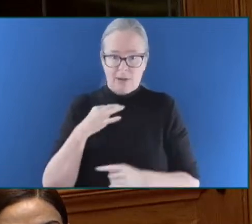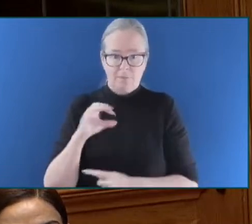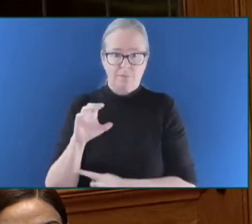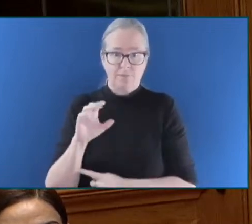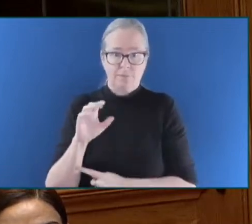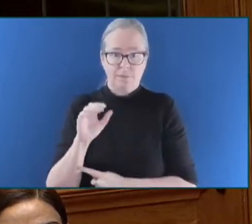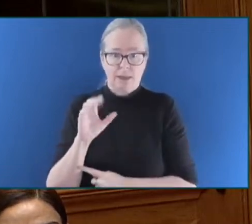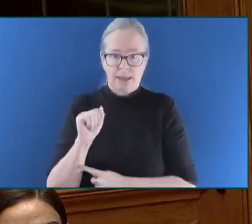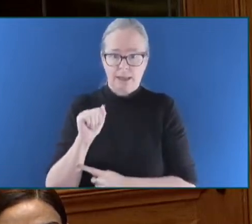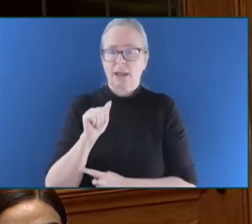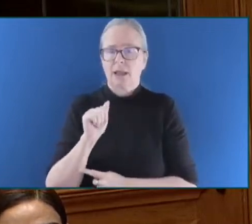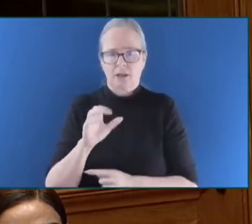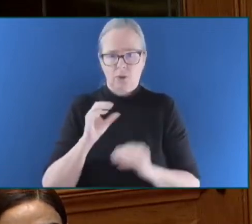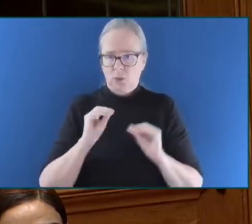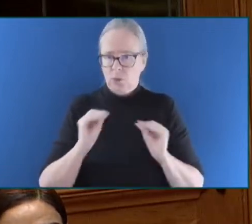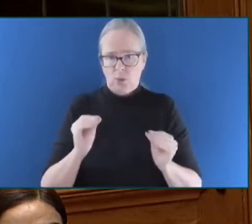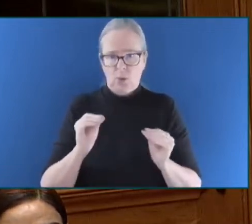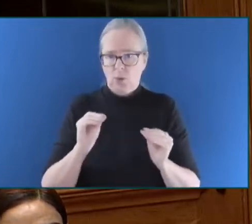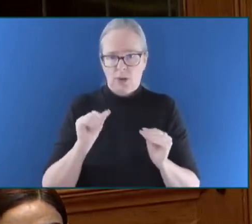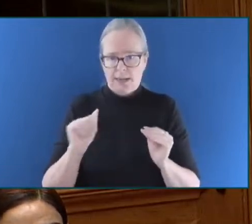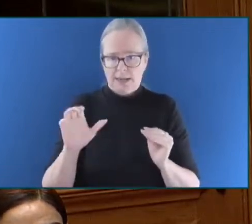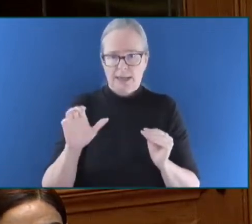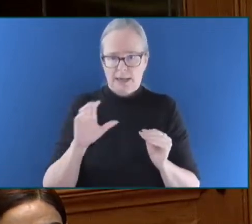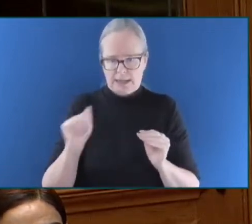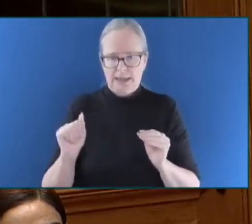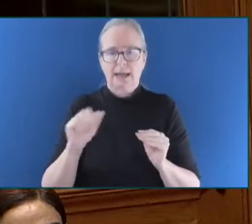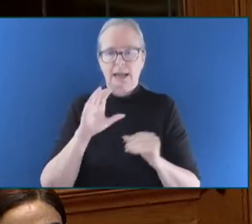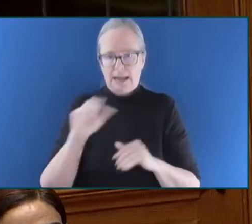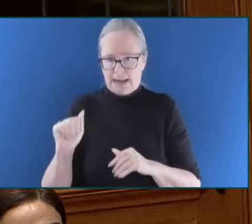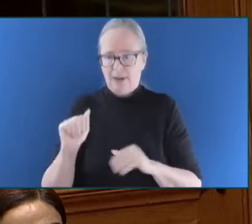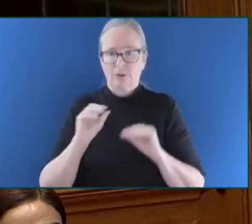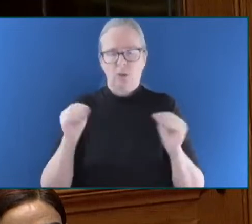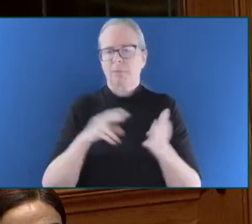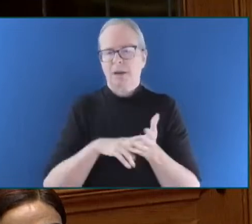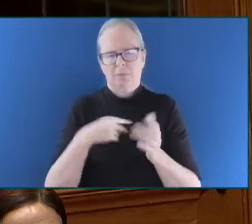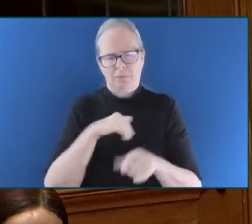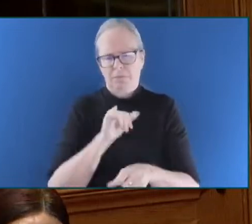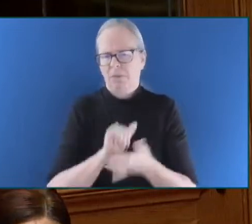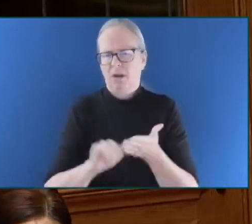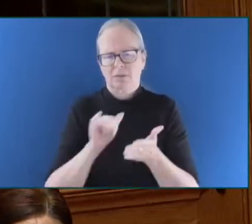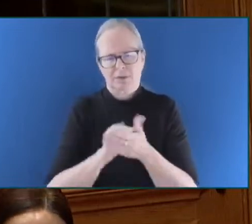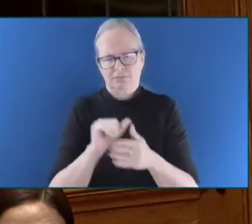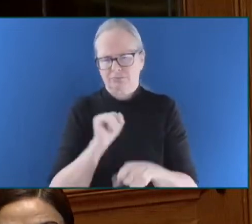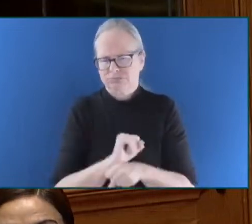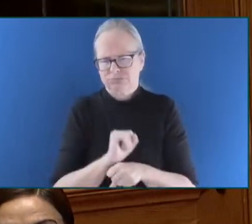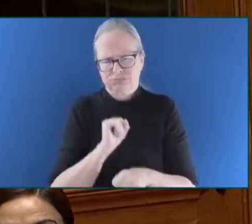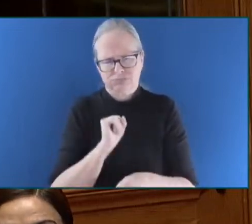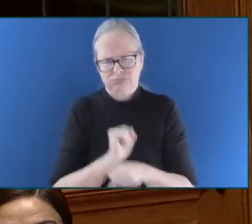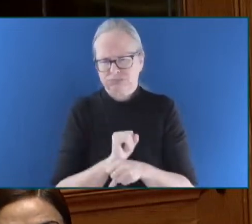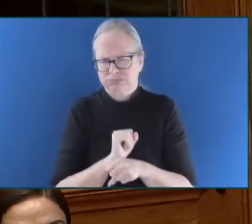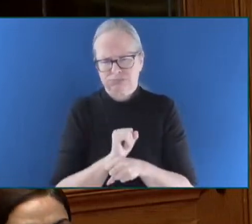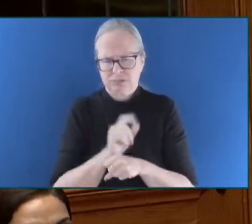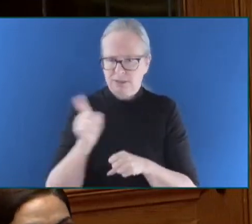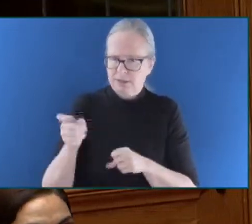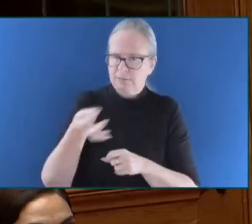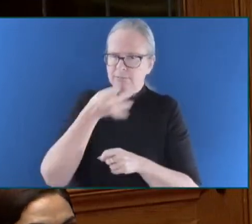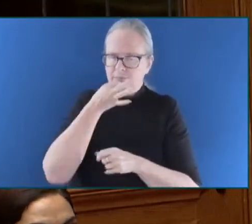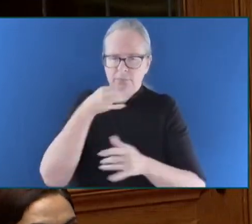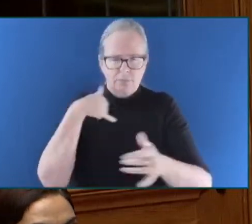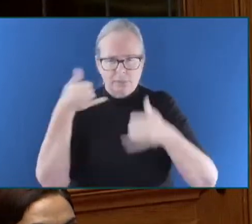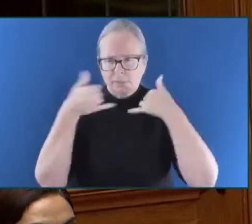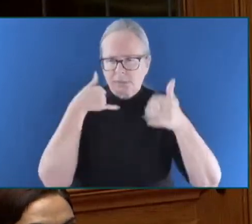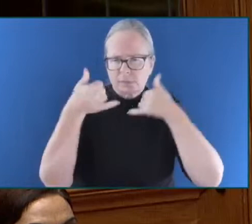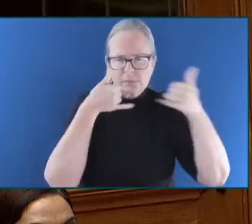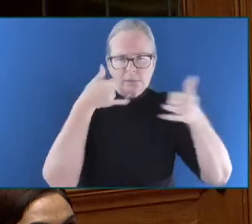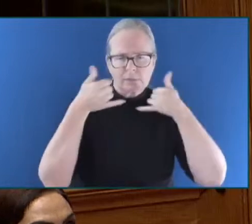handle probably the most difficult phone conversations, the most difficult casework, and they are the ones that